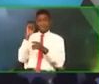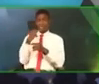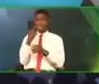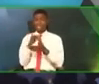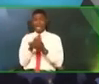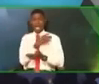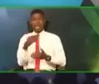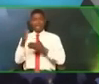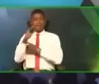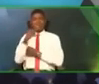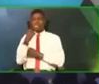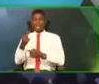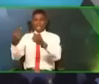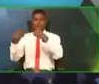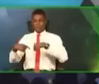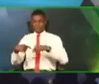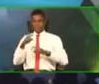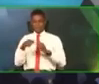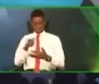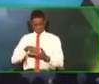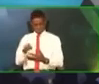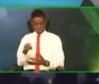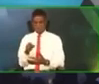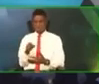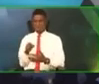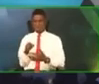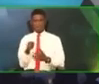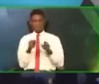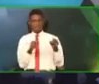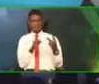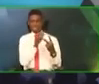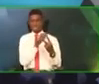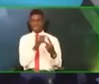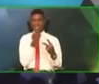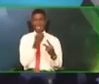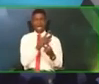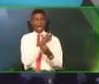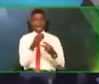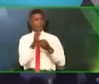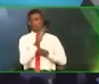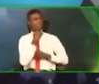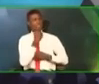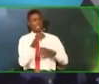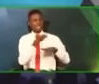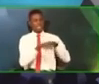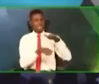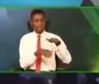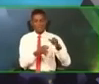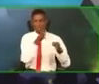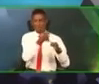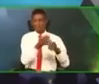you now read this one, he will say, and God said, step forward. You now see why there's the synoptic